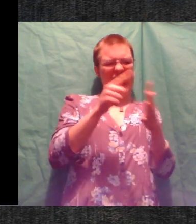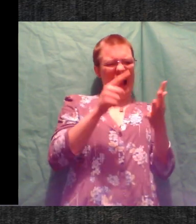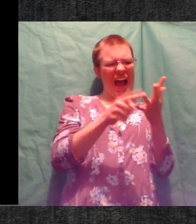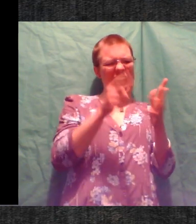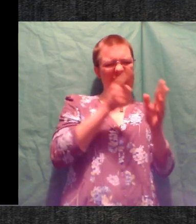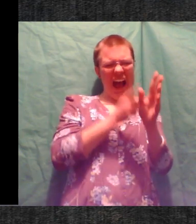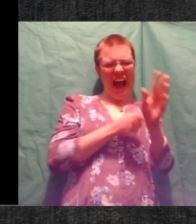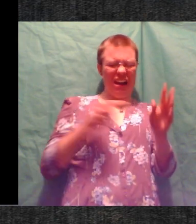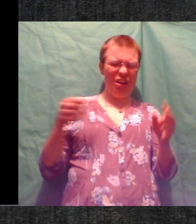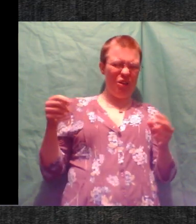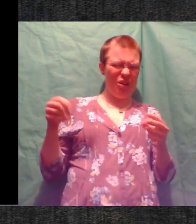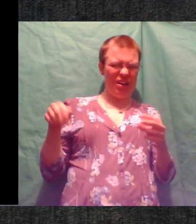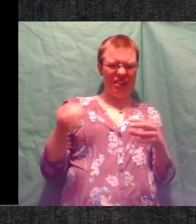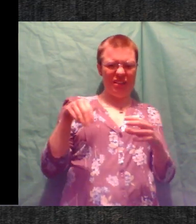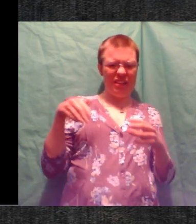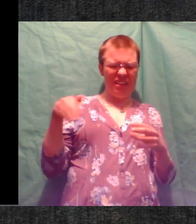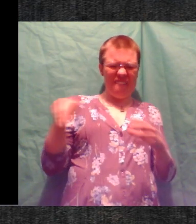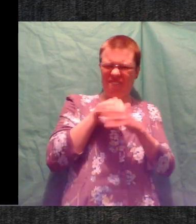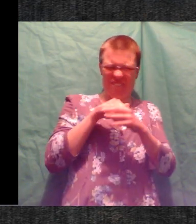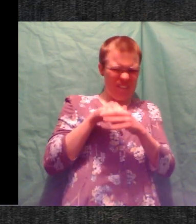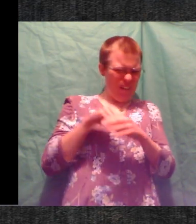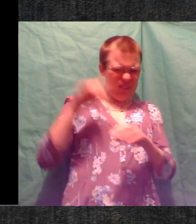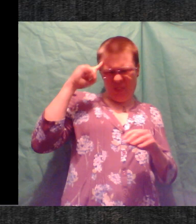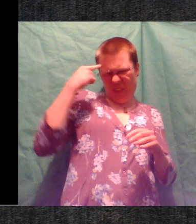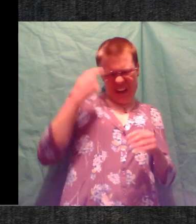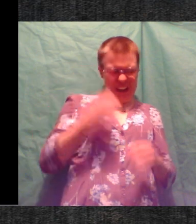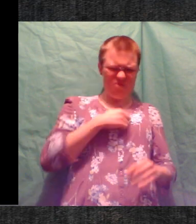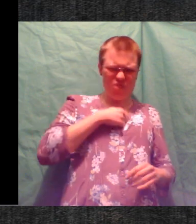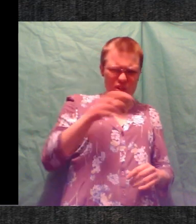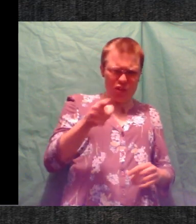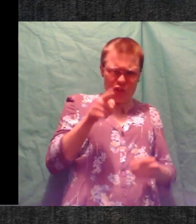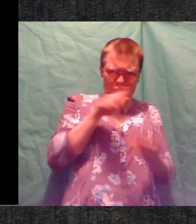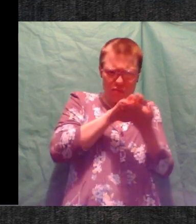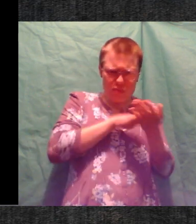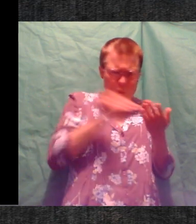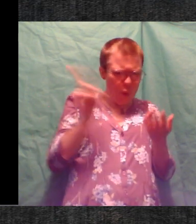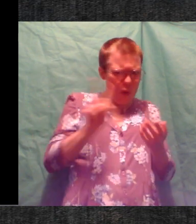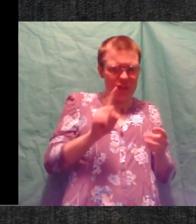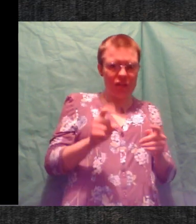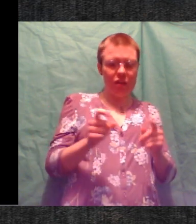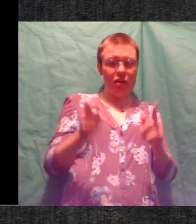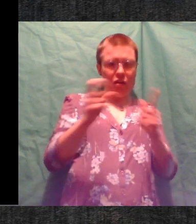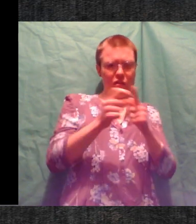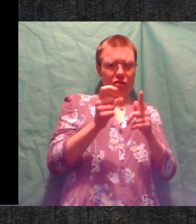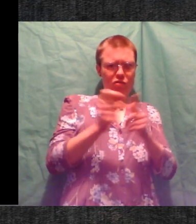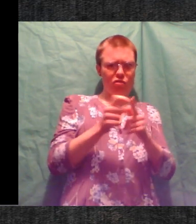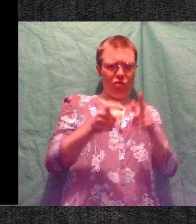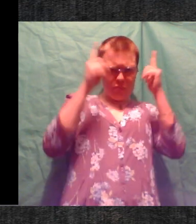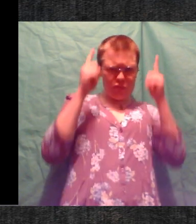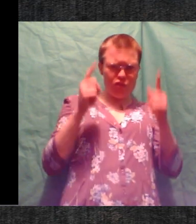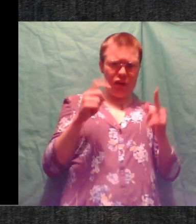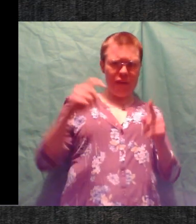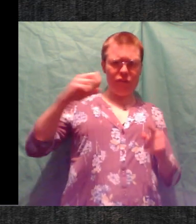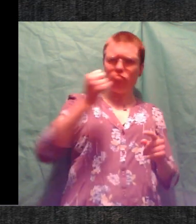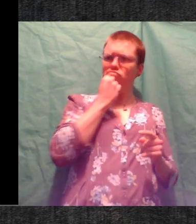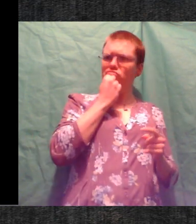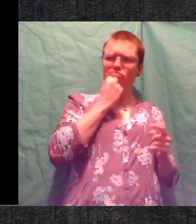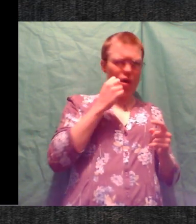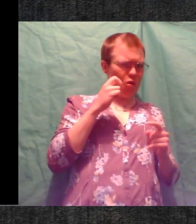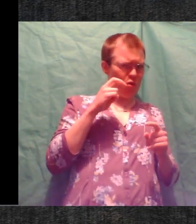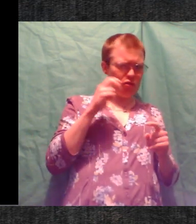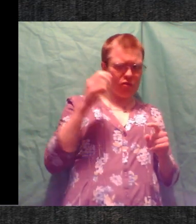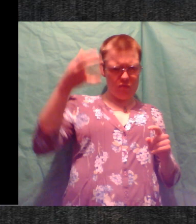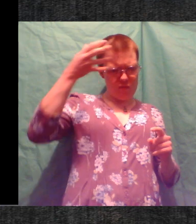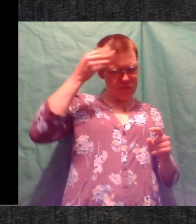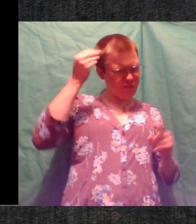business. What are you talking about? We weren't able to learn the DARPA chief's code. Even with Mantis'